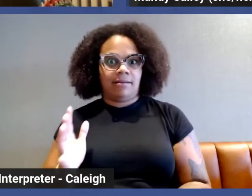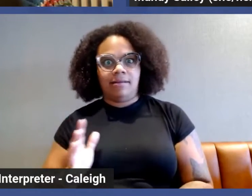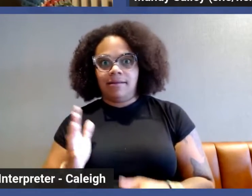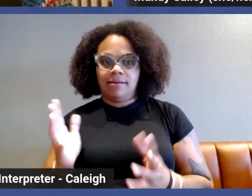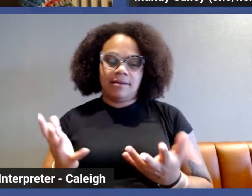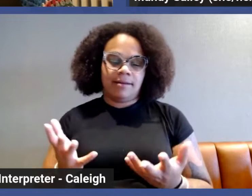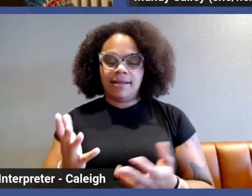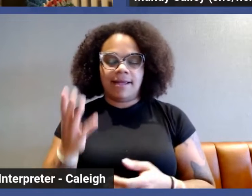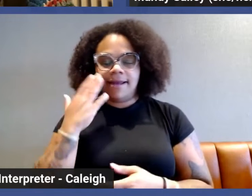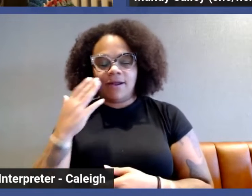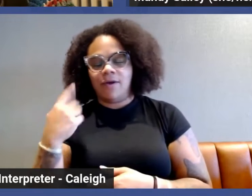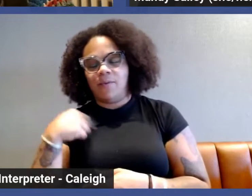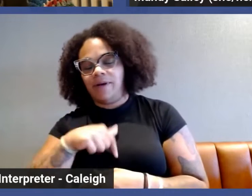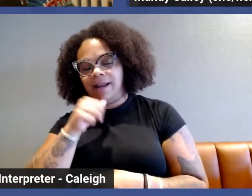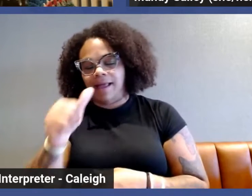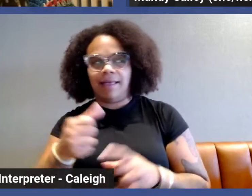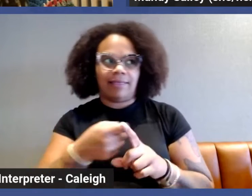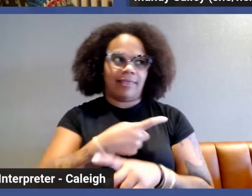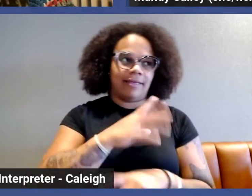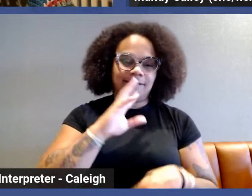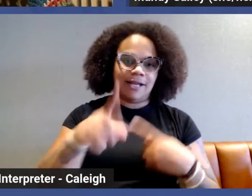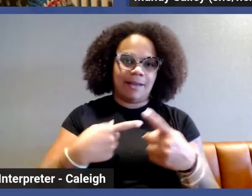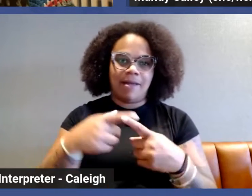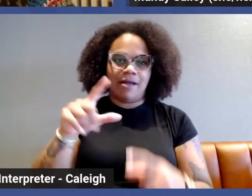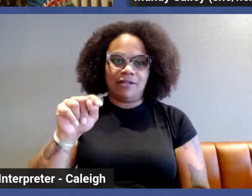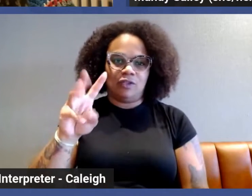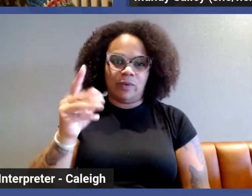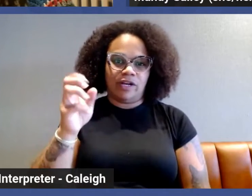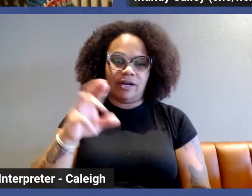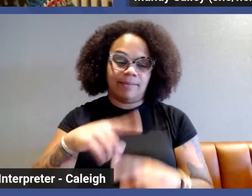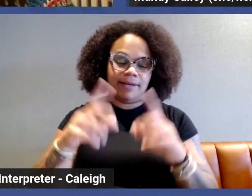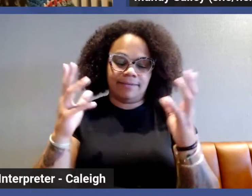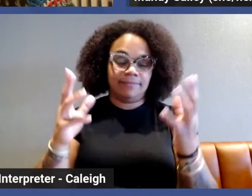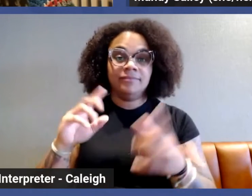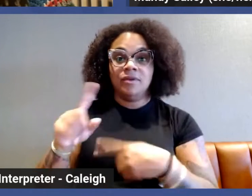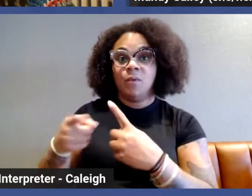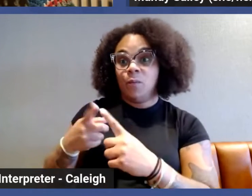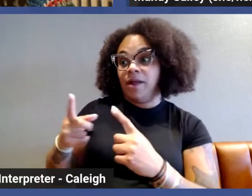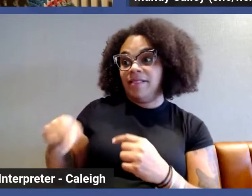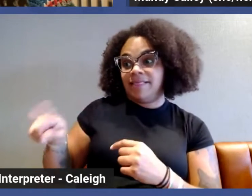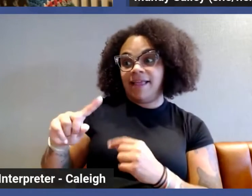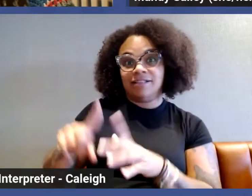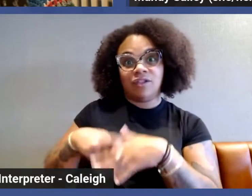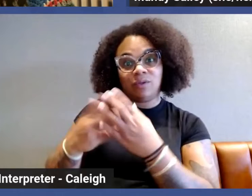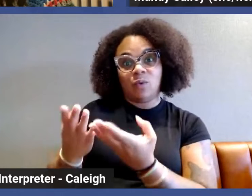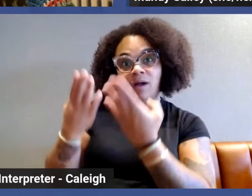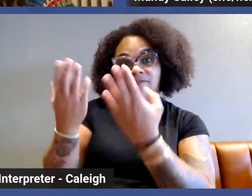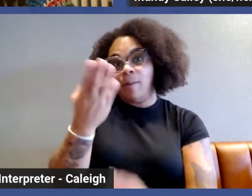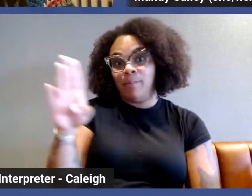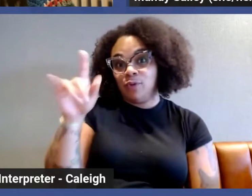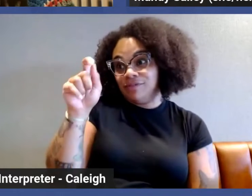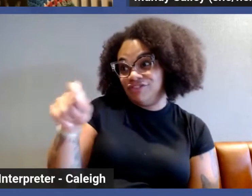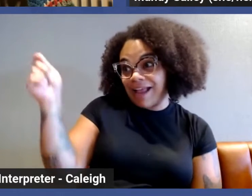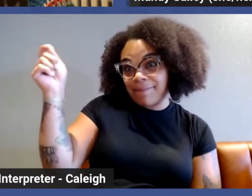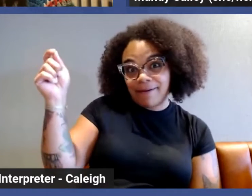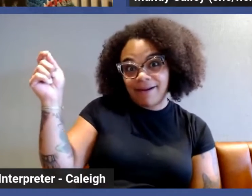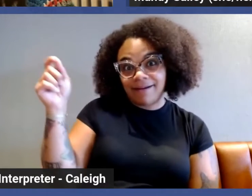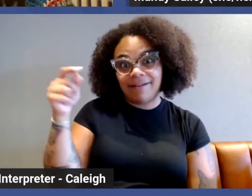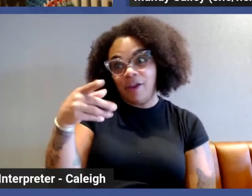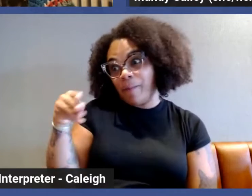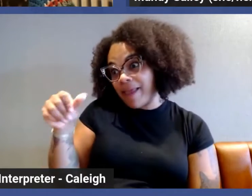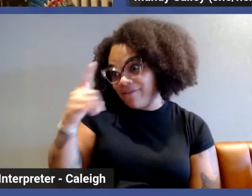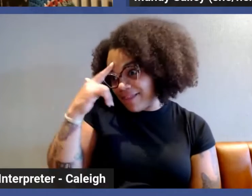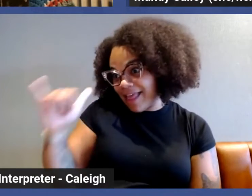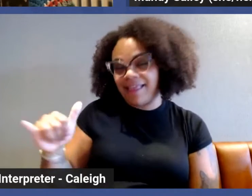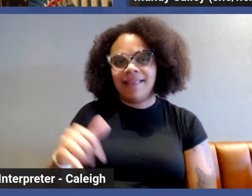but when they introduced the blue check mark that you pay for, and everyone was ripping on it and saying, I'm going to